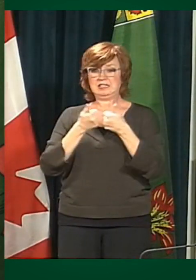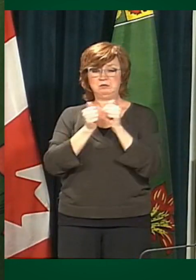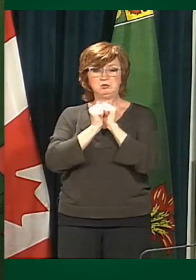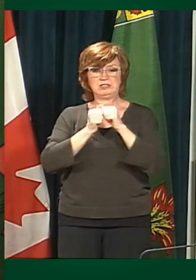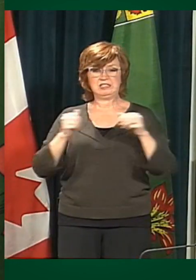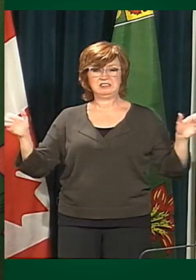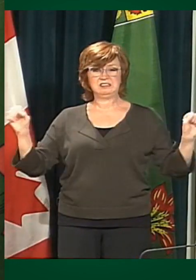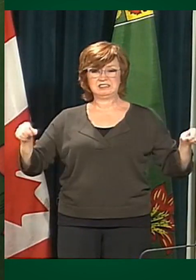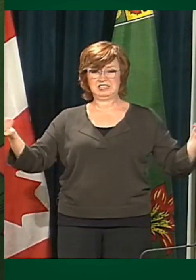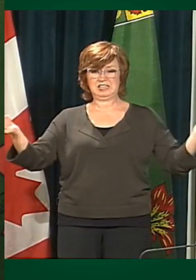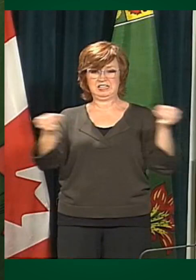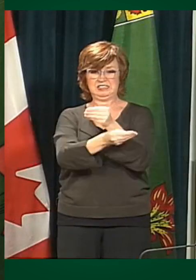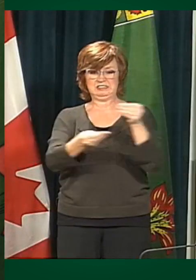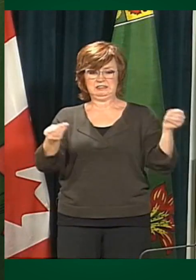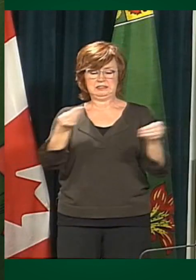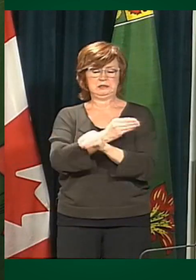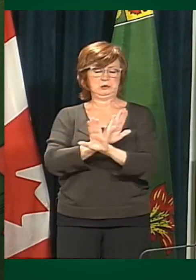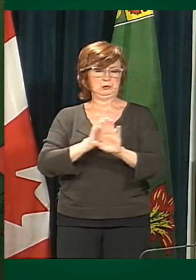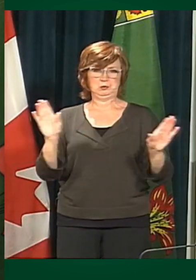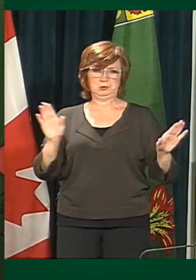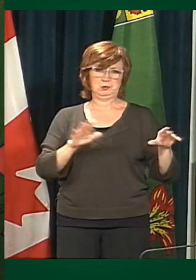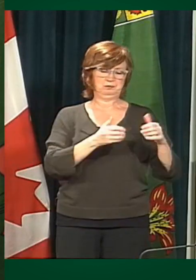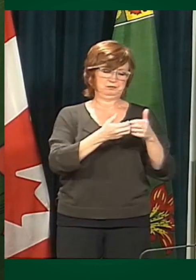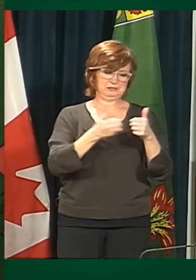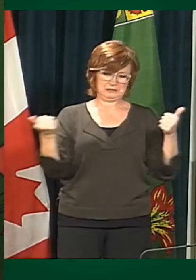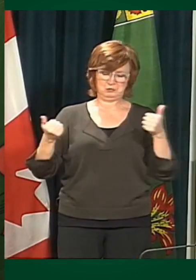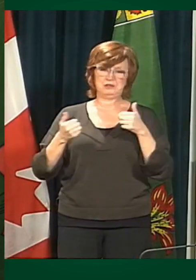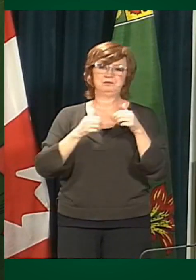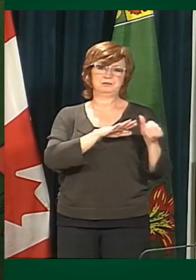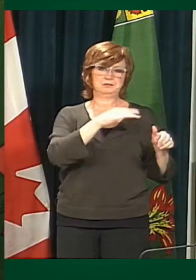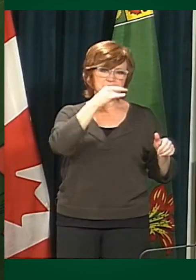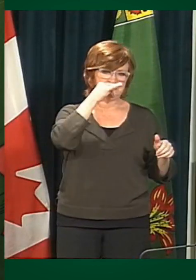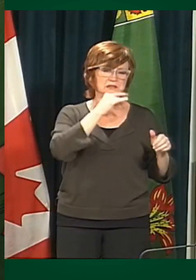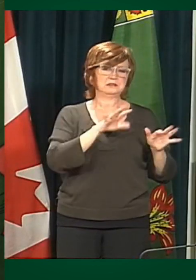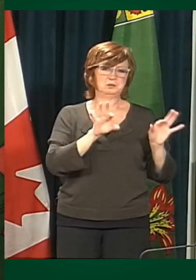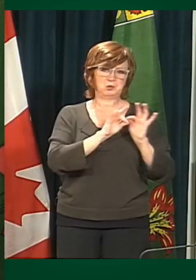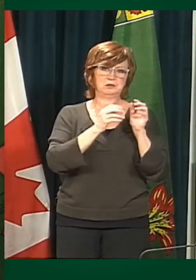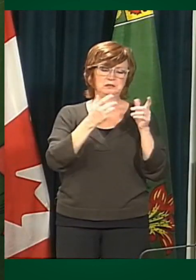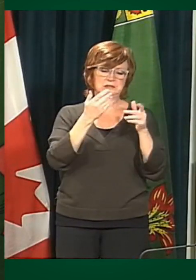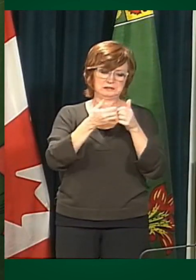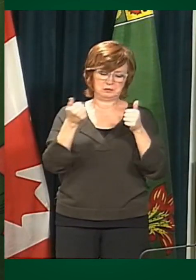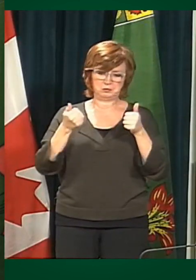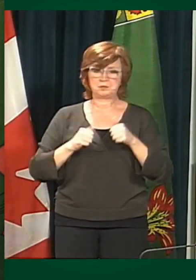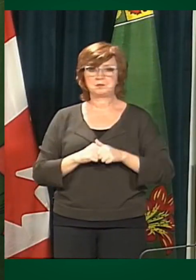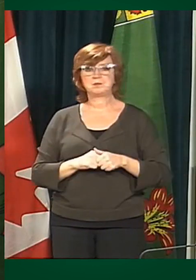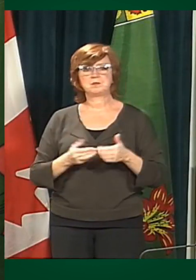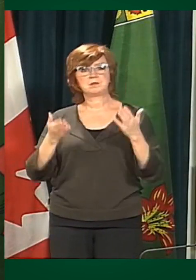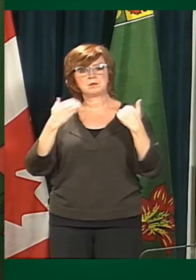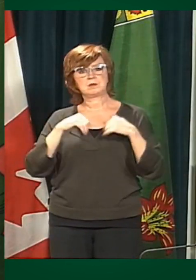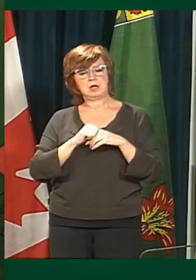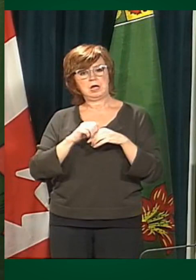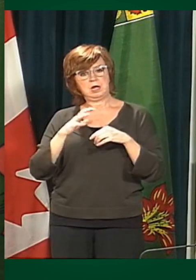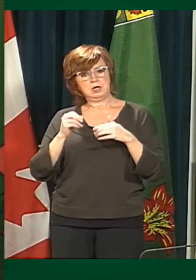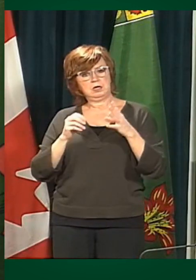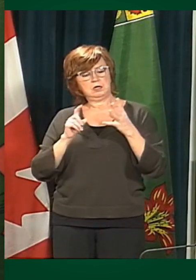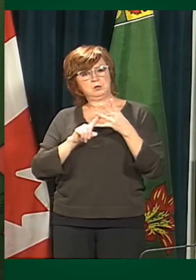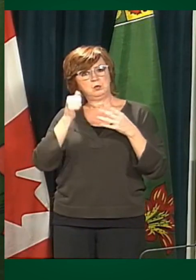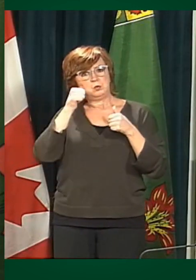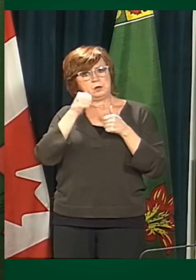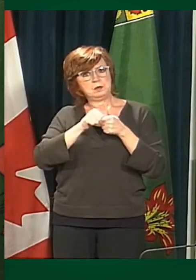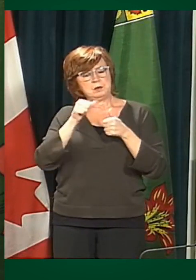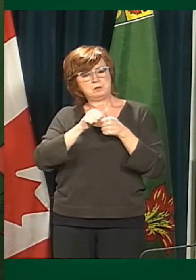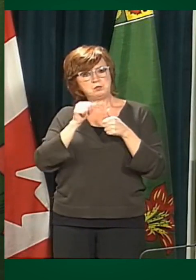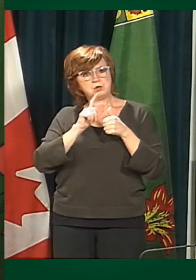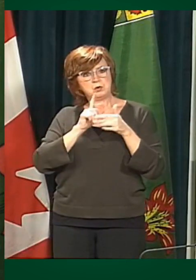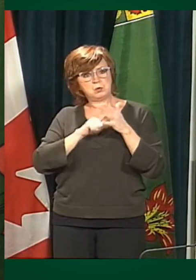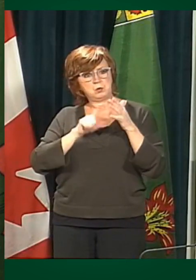important, keeping children away from group settings. Being very cautious about shared surfaces. If there's a